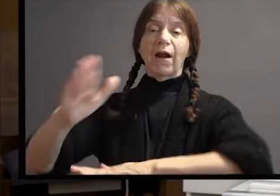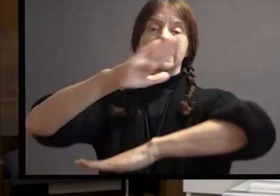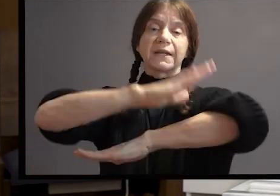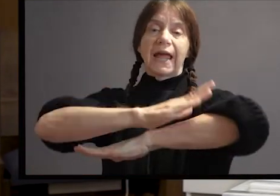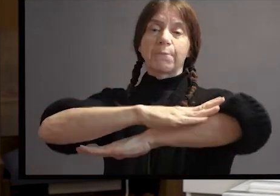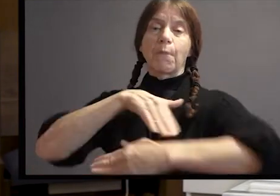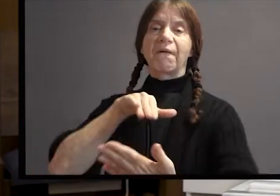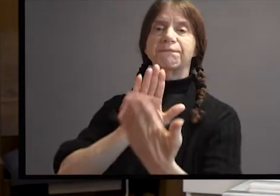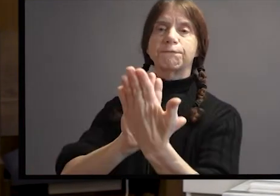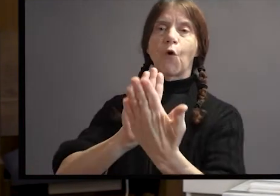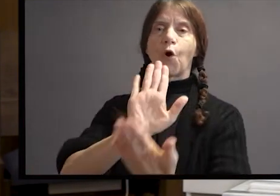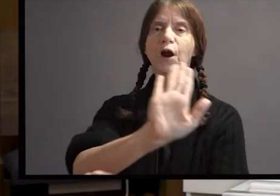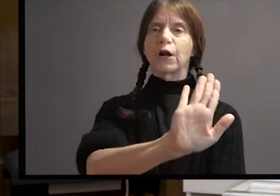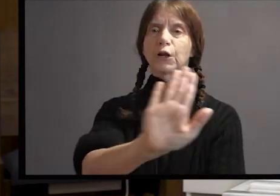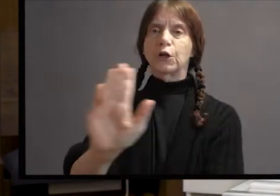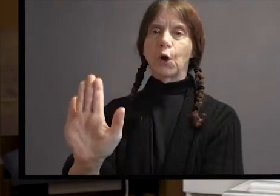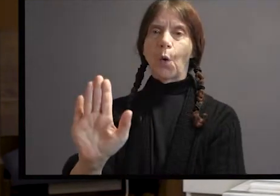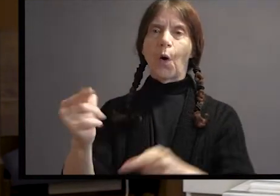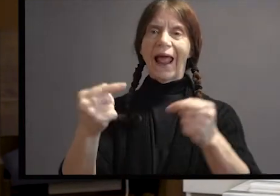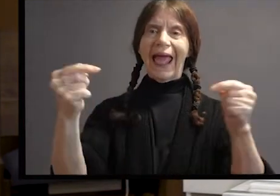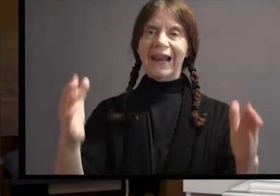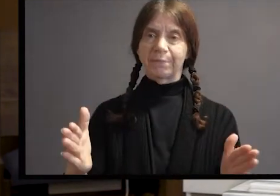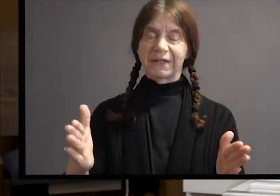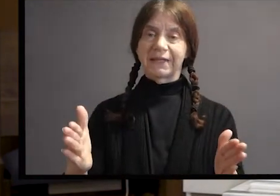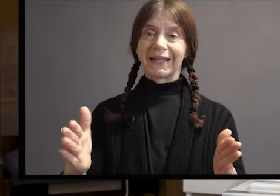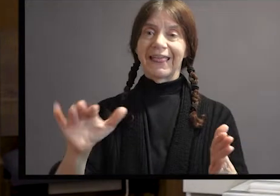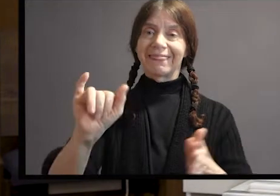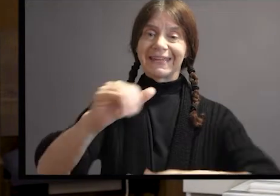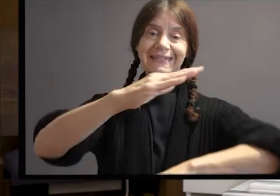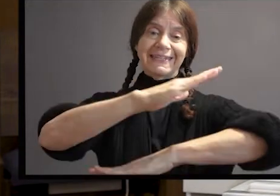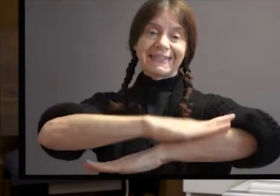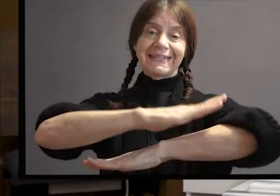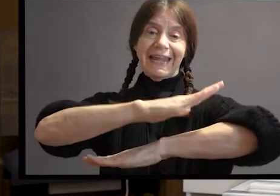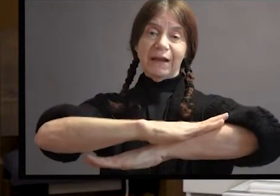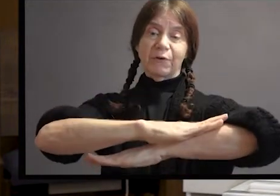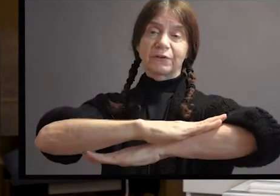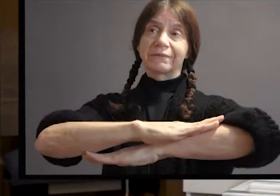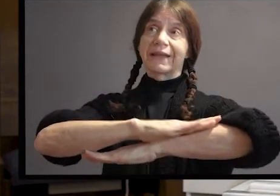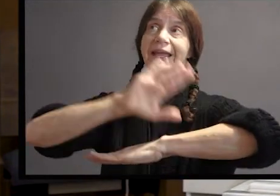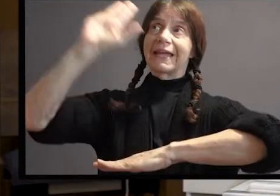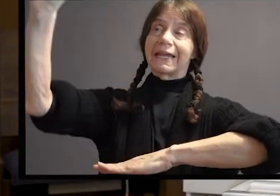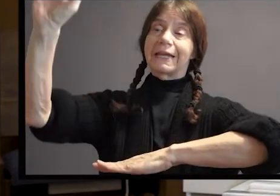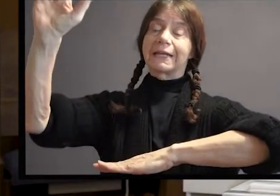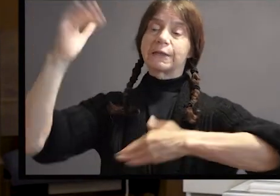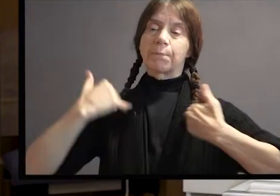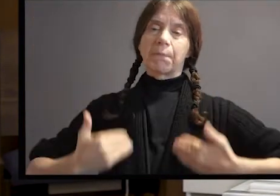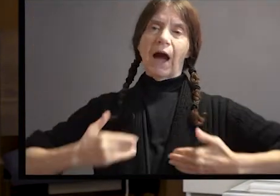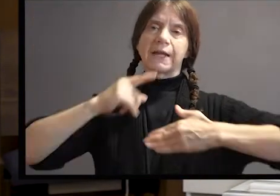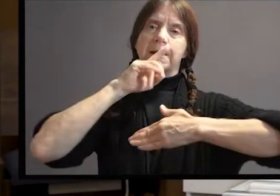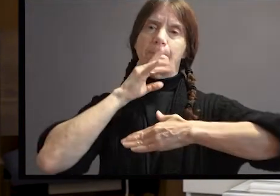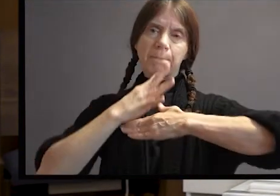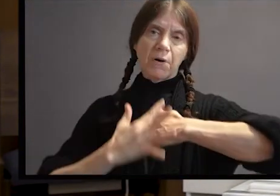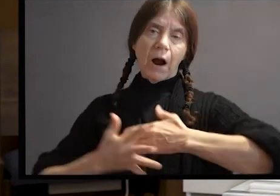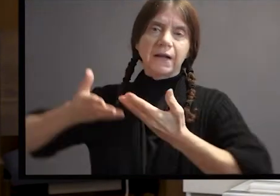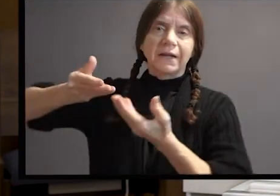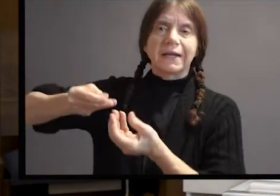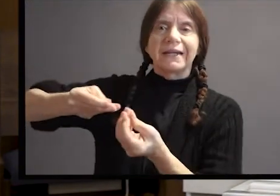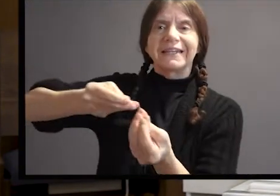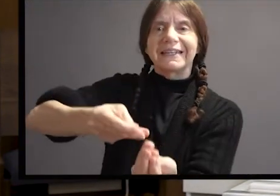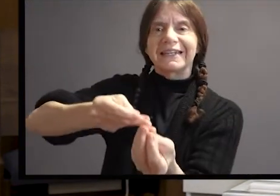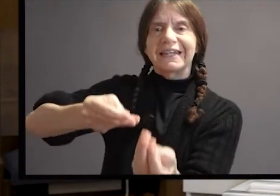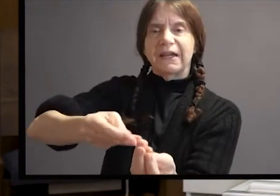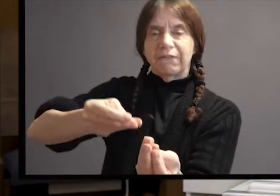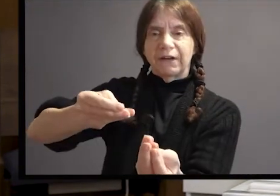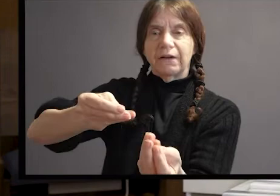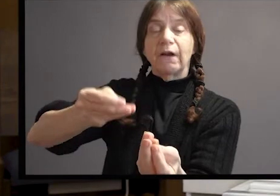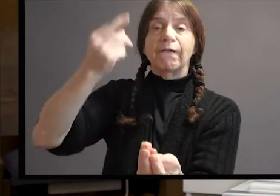enemies. And at this table, he gives to you his body to eat and his blood to drink, for the